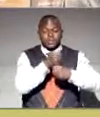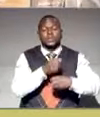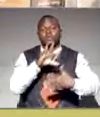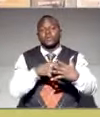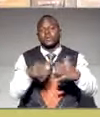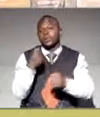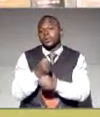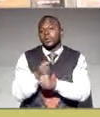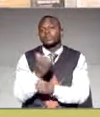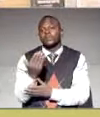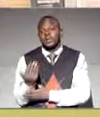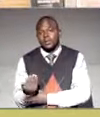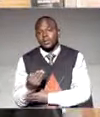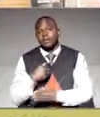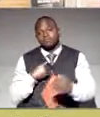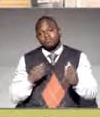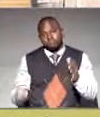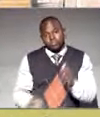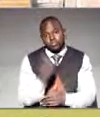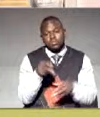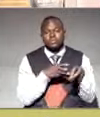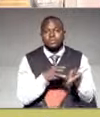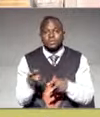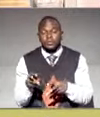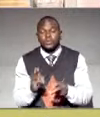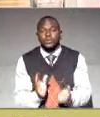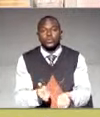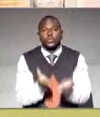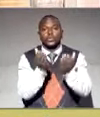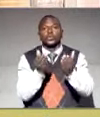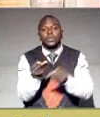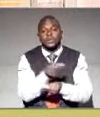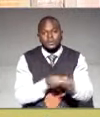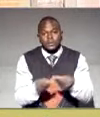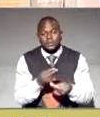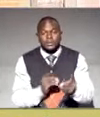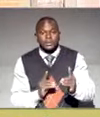paper, we lay strategies in terms of how to grow the economy, and one of them is to achieve